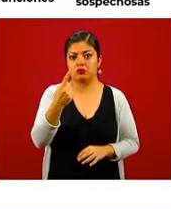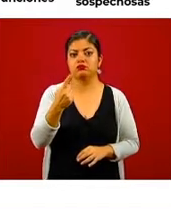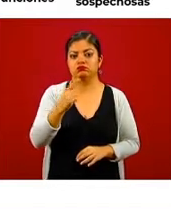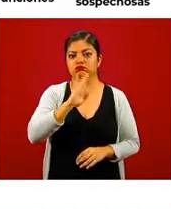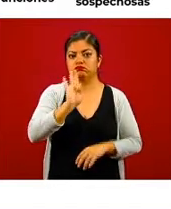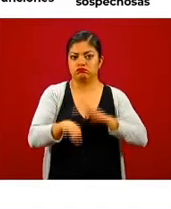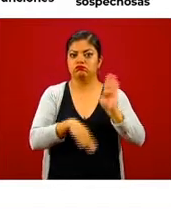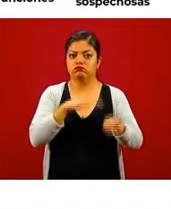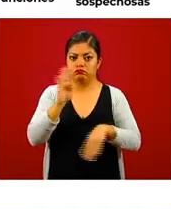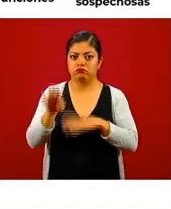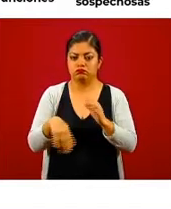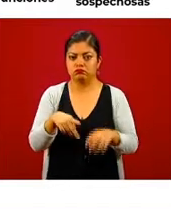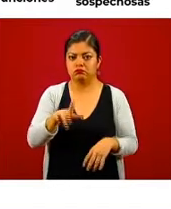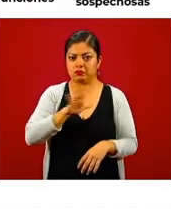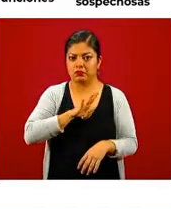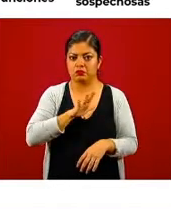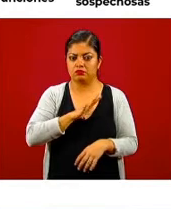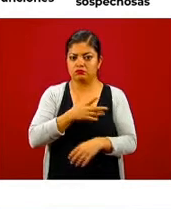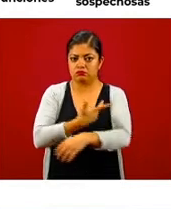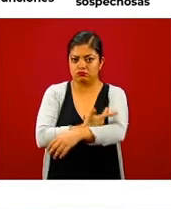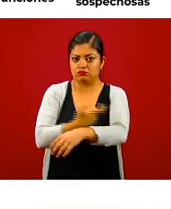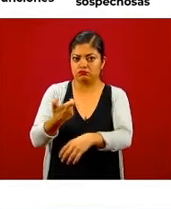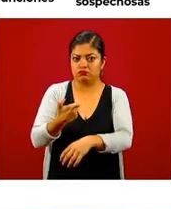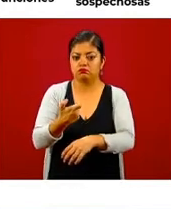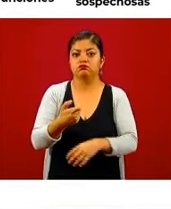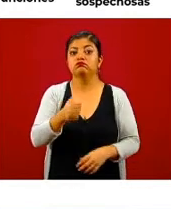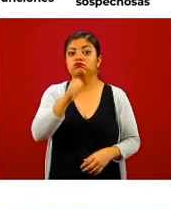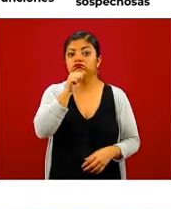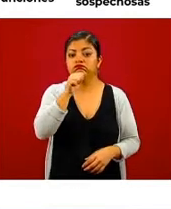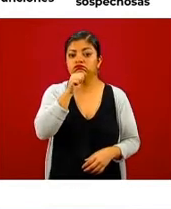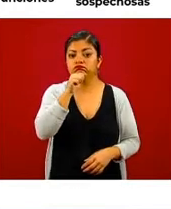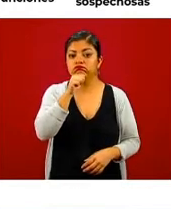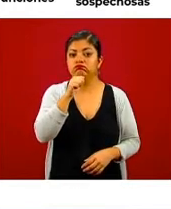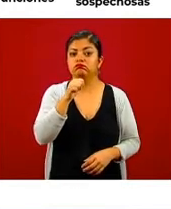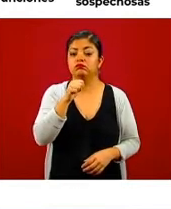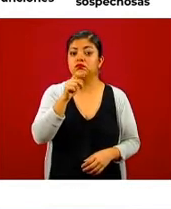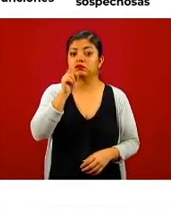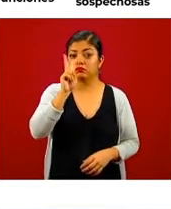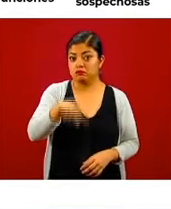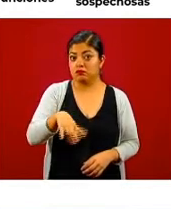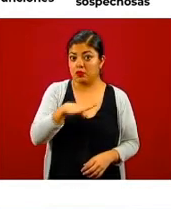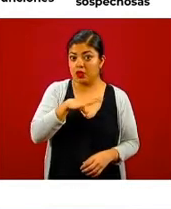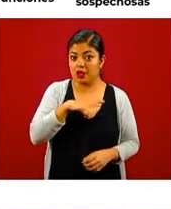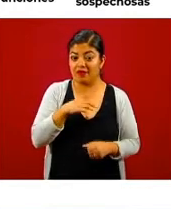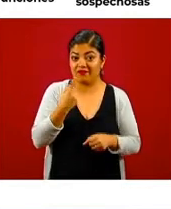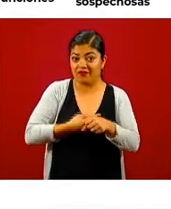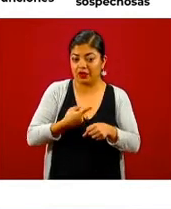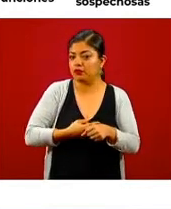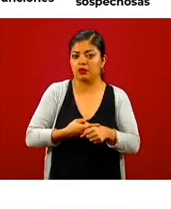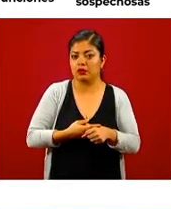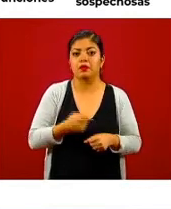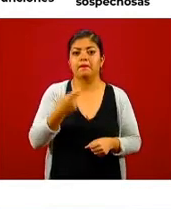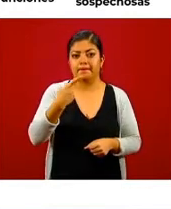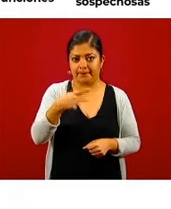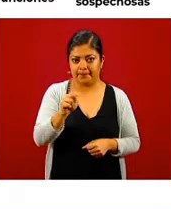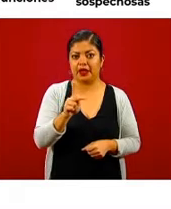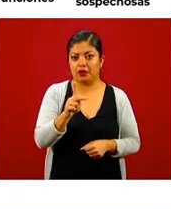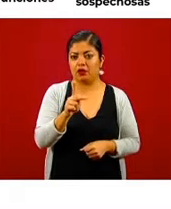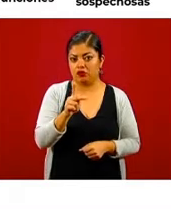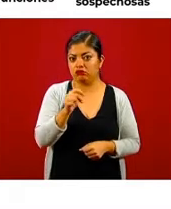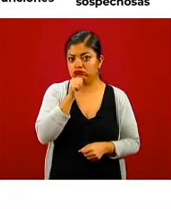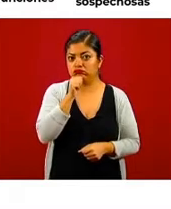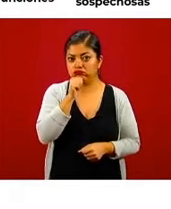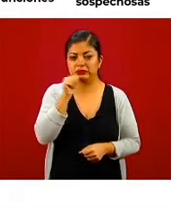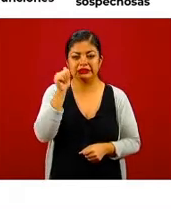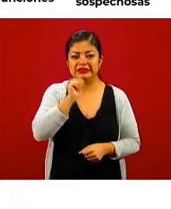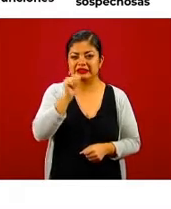Yellow, these 400, the part of the bar graph represented in yellow are the suspected deaths that are